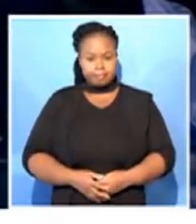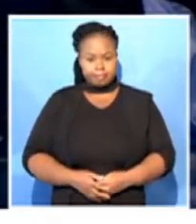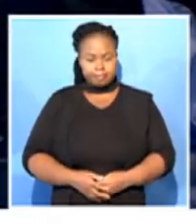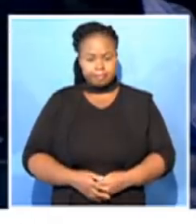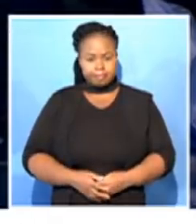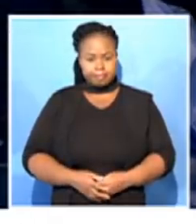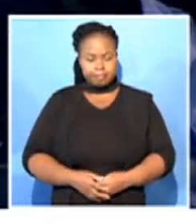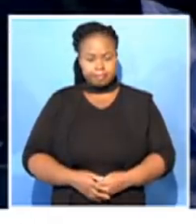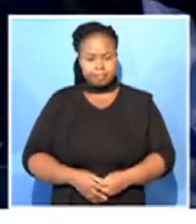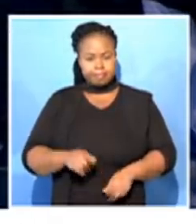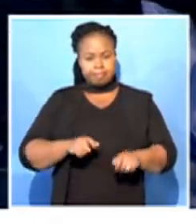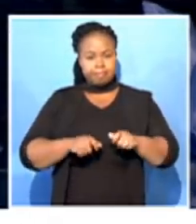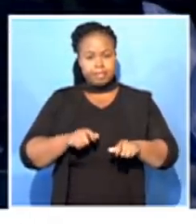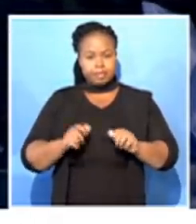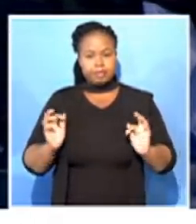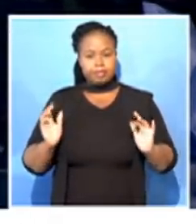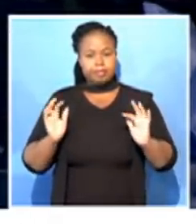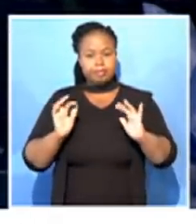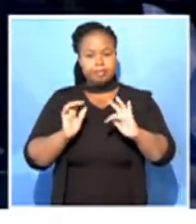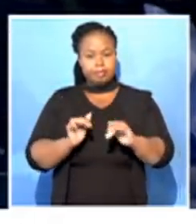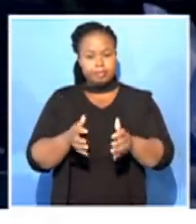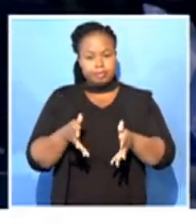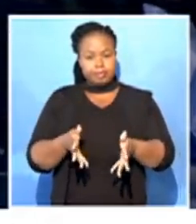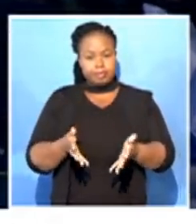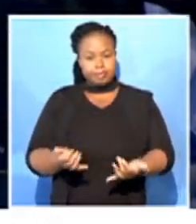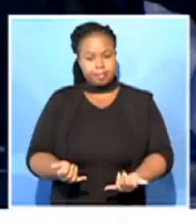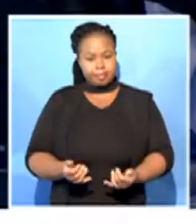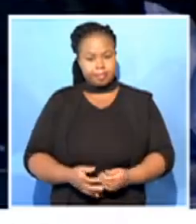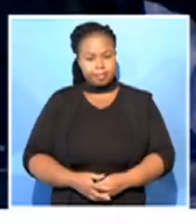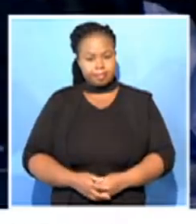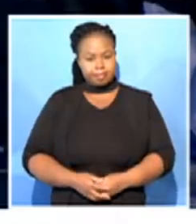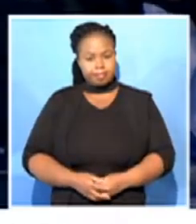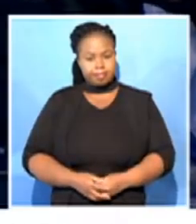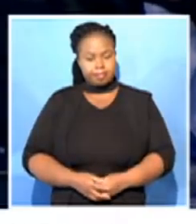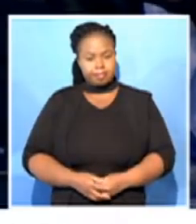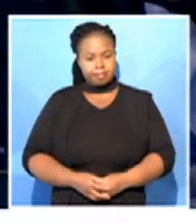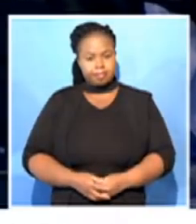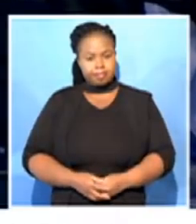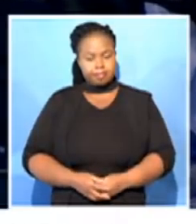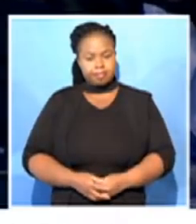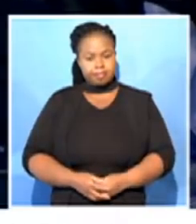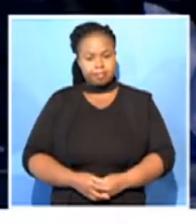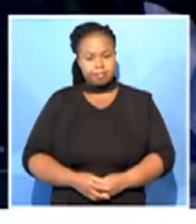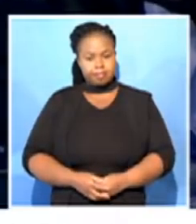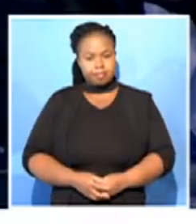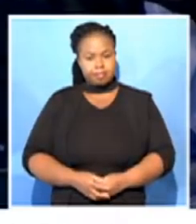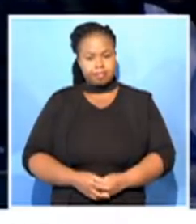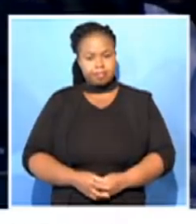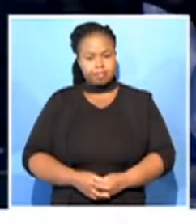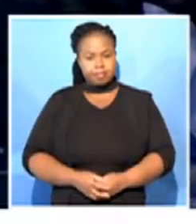in the presence of everyone assembled here, and in full realization of the high